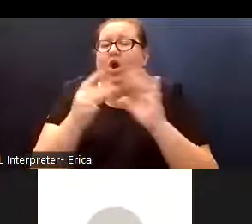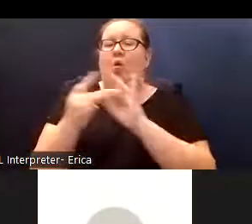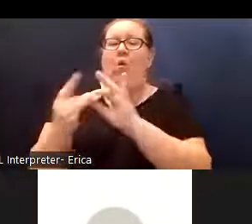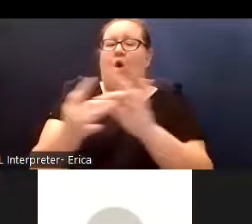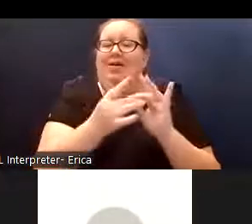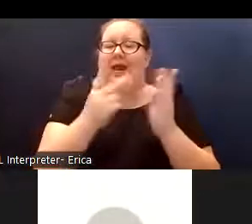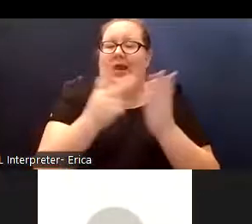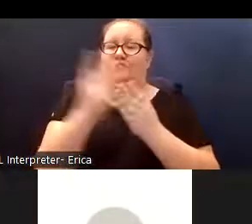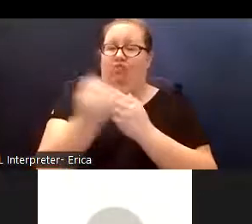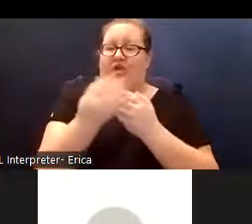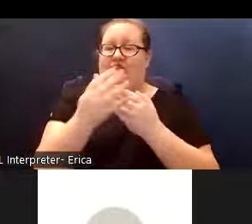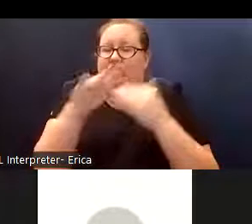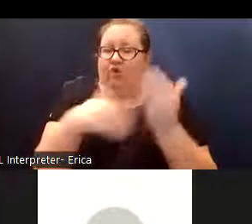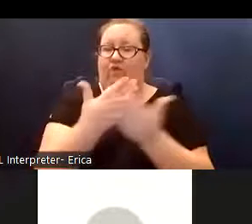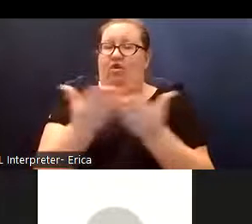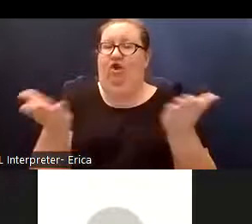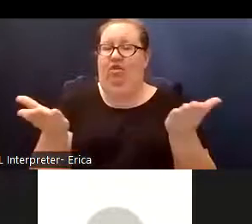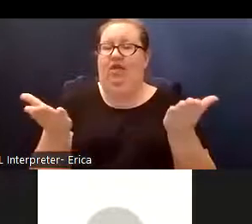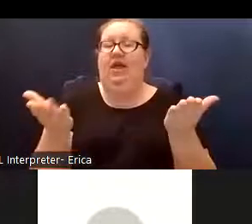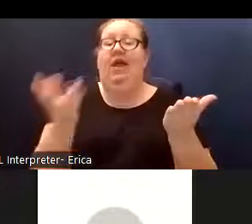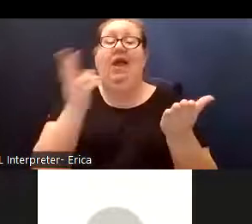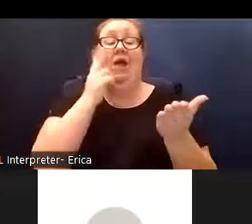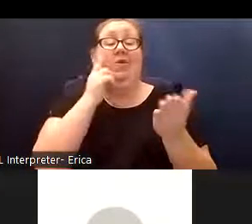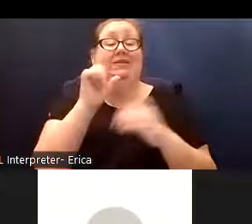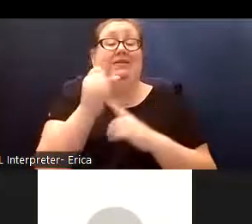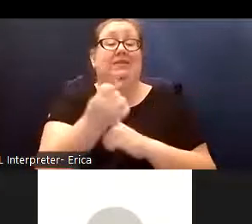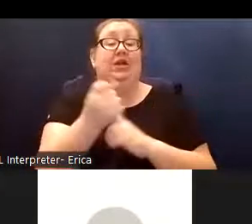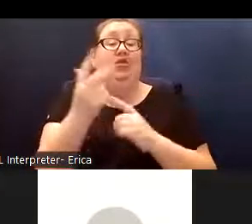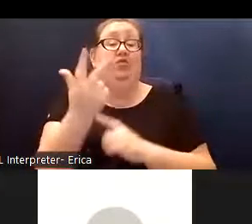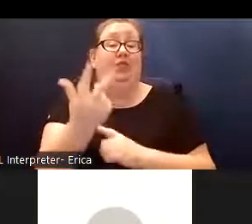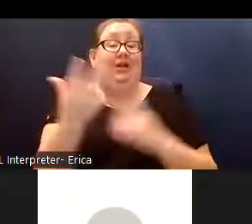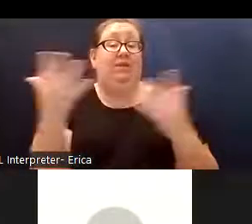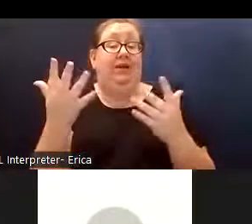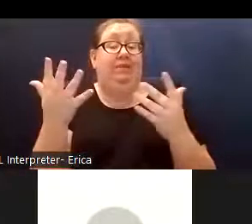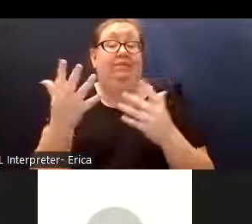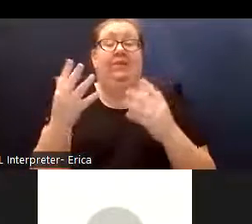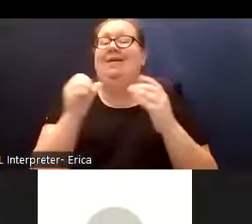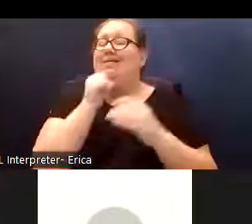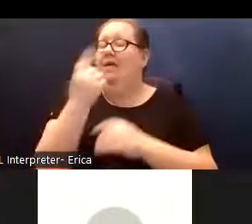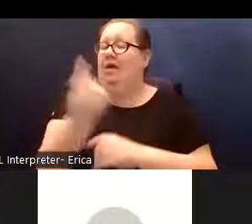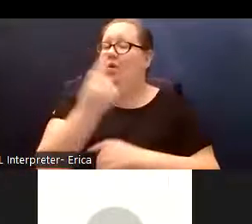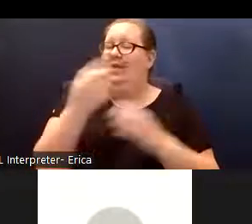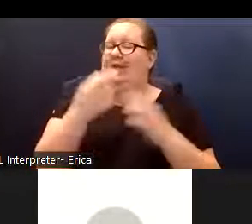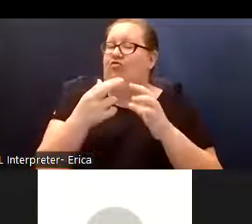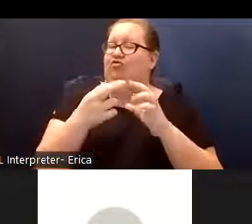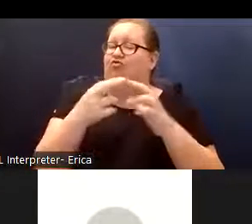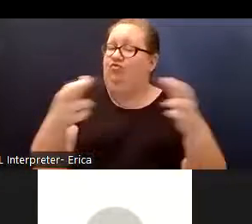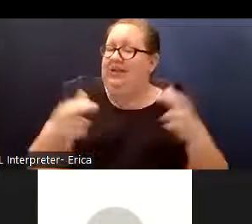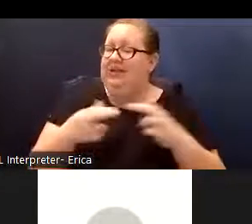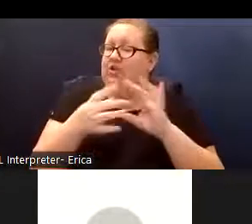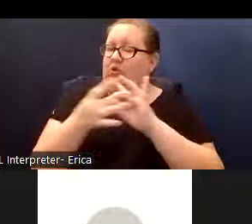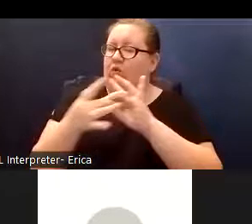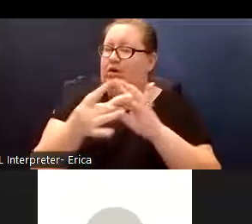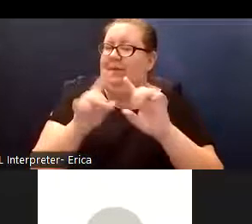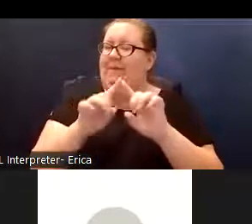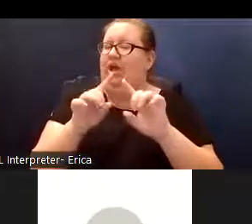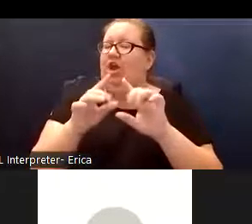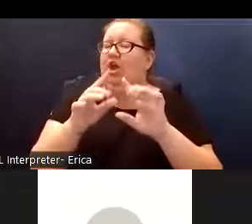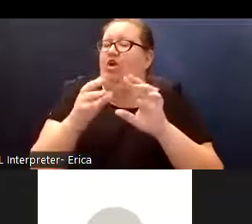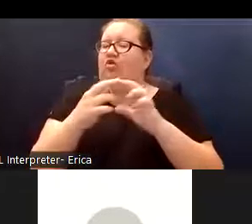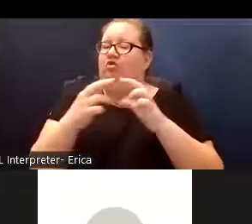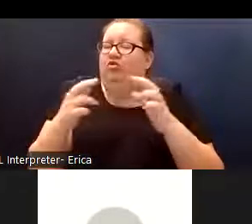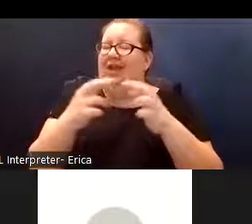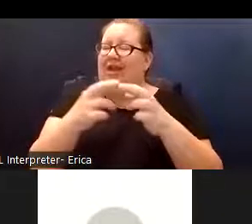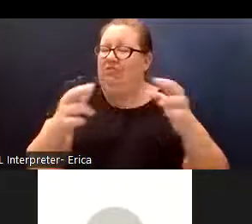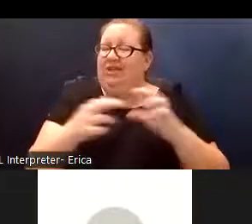overall. We also see scenario 3 as not only regional coordination, but regional connectivity. We